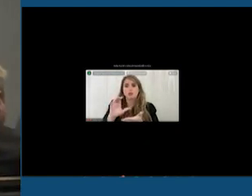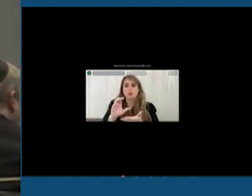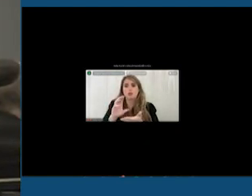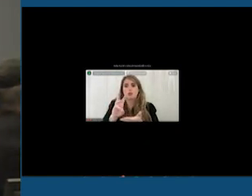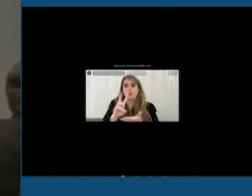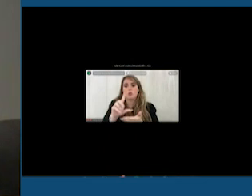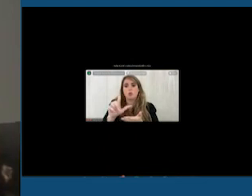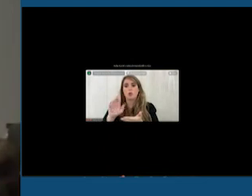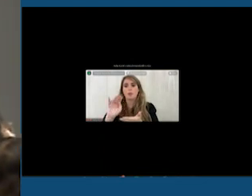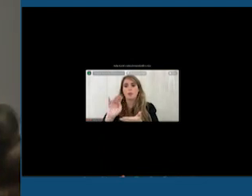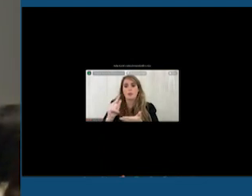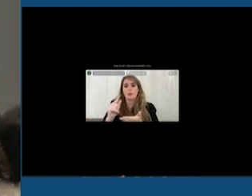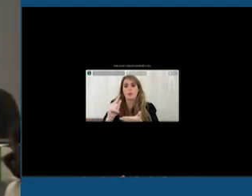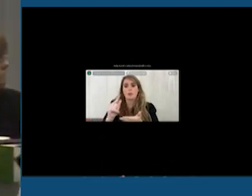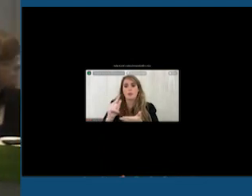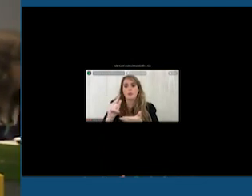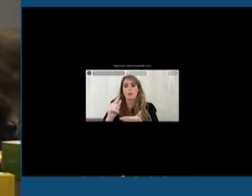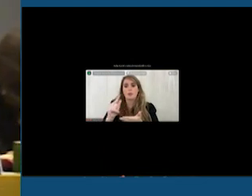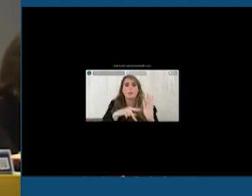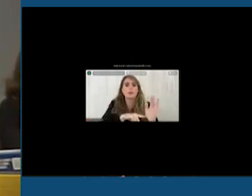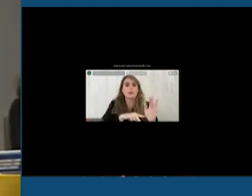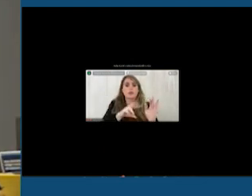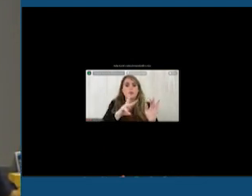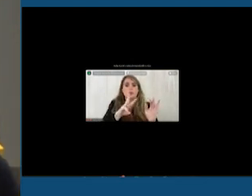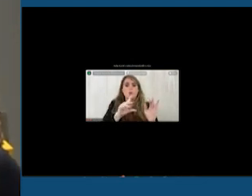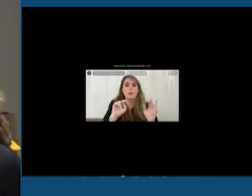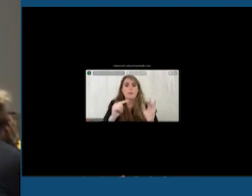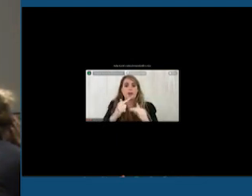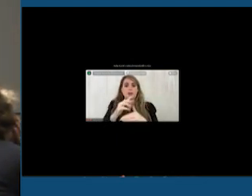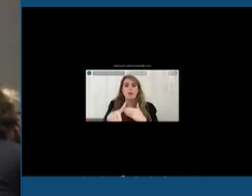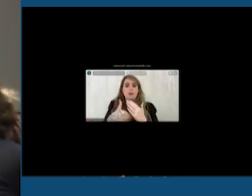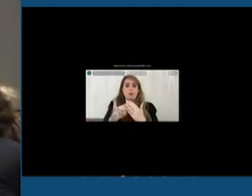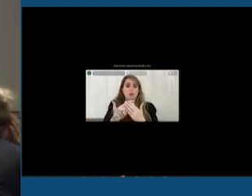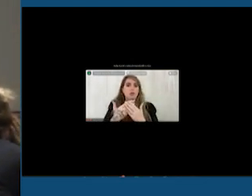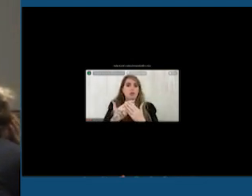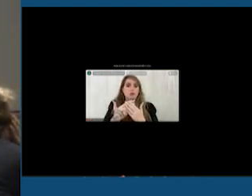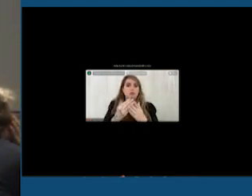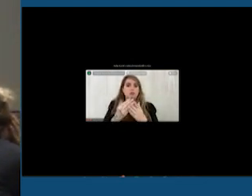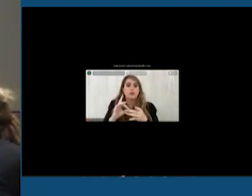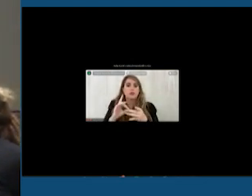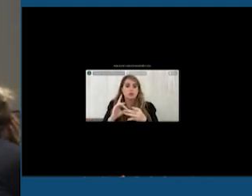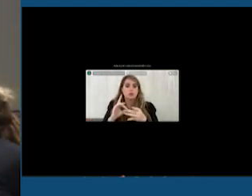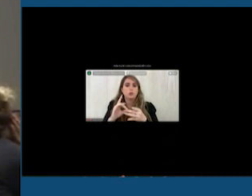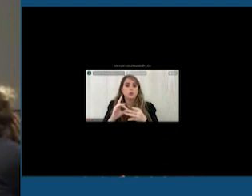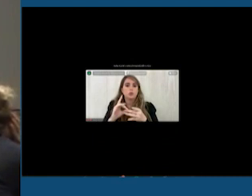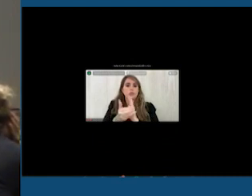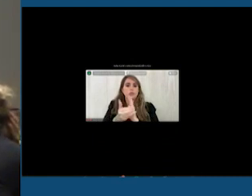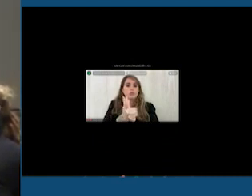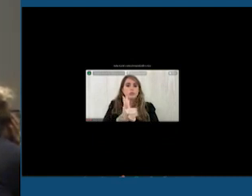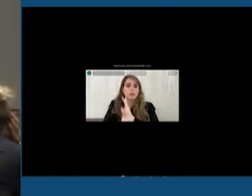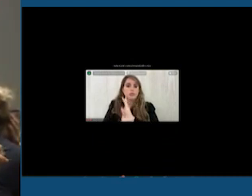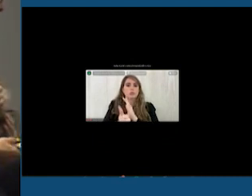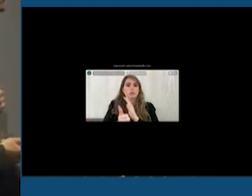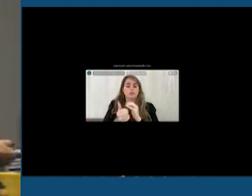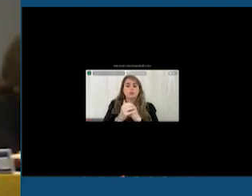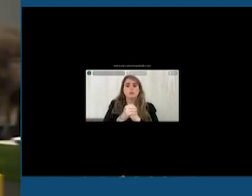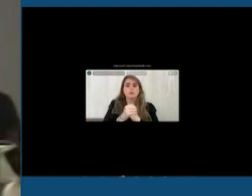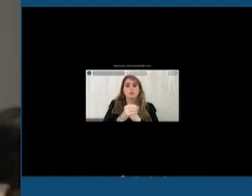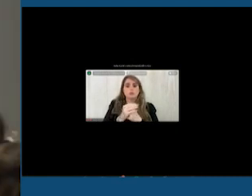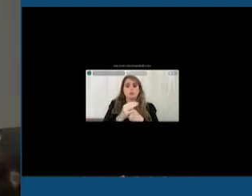your personal well-being were all related to the skills of your principal. And now I'm told I got to